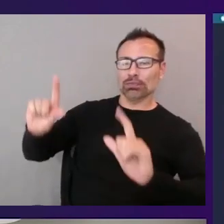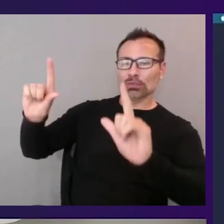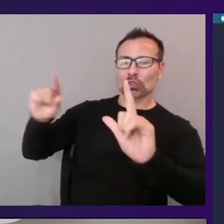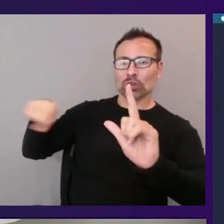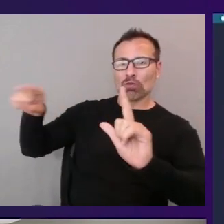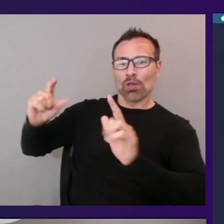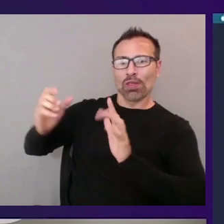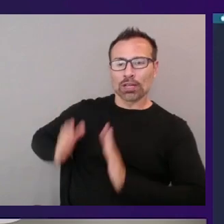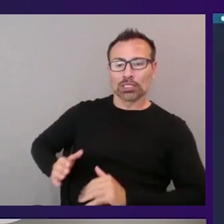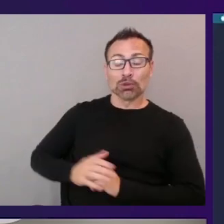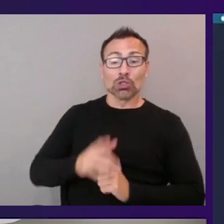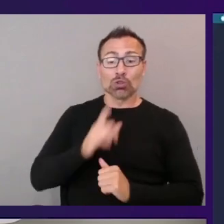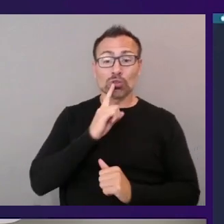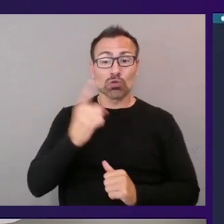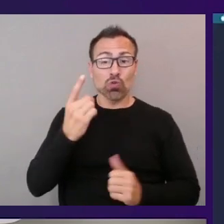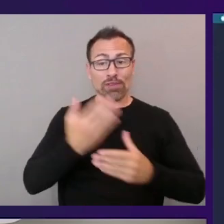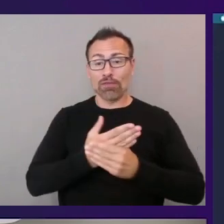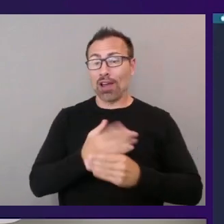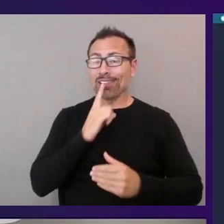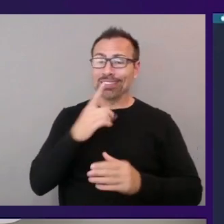relatively simple demo.